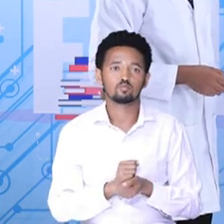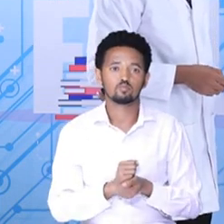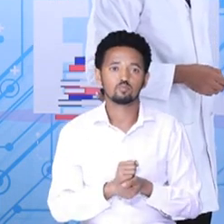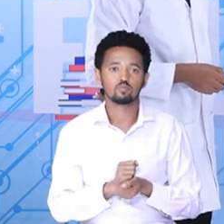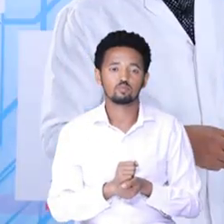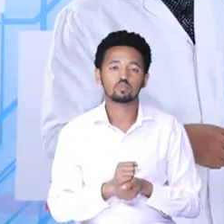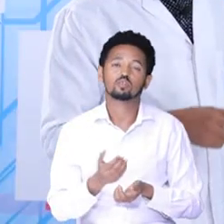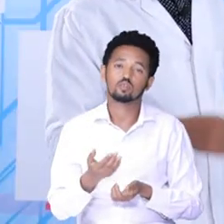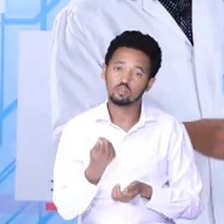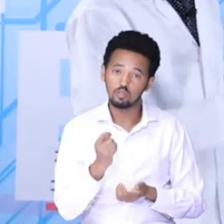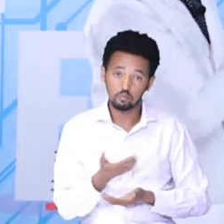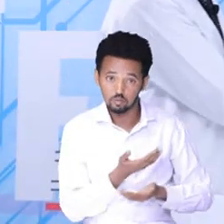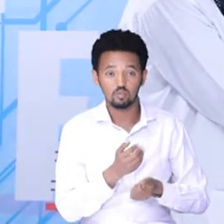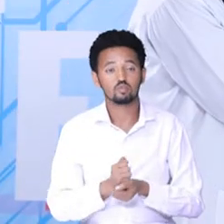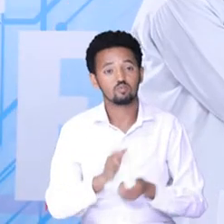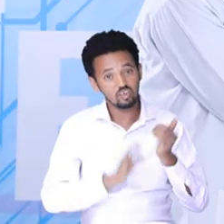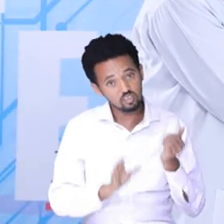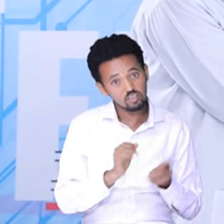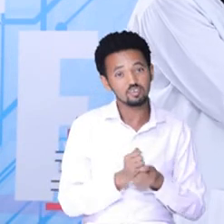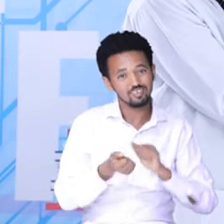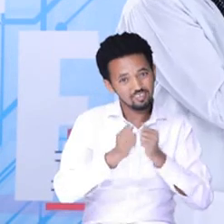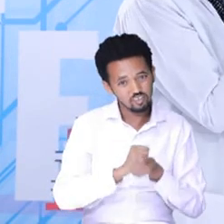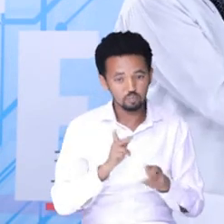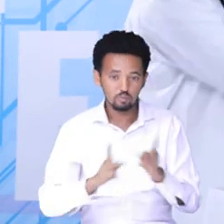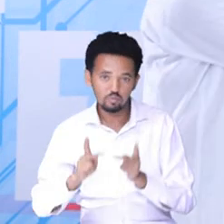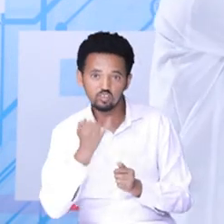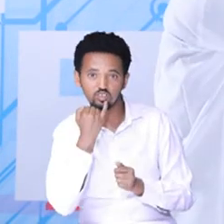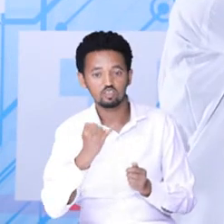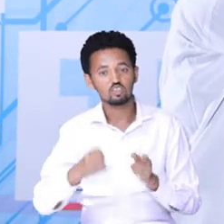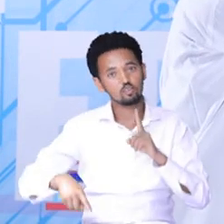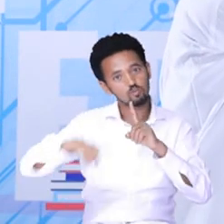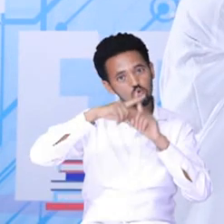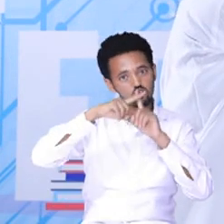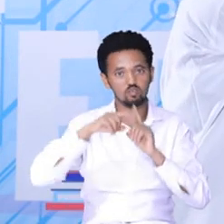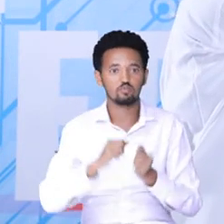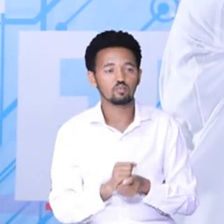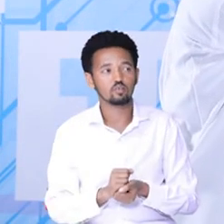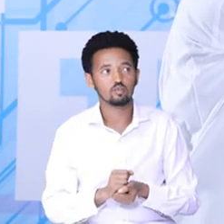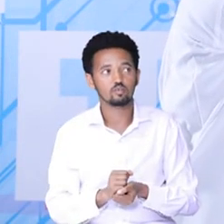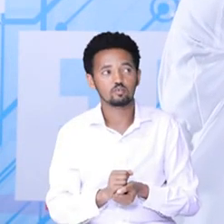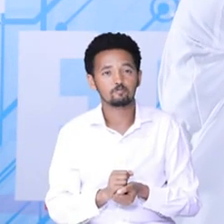And the role of fertility in the change of population is positive.